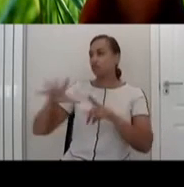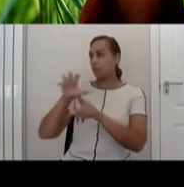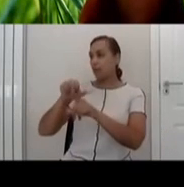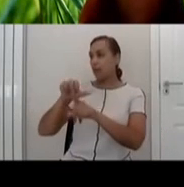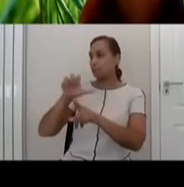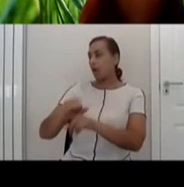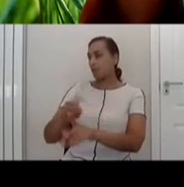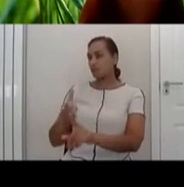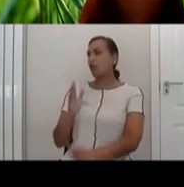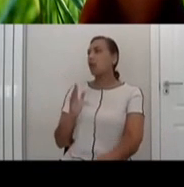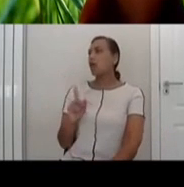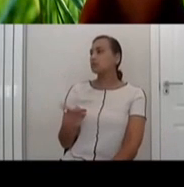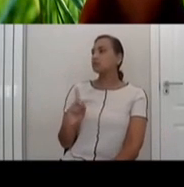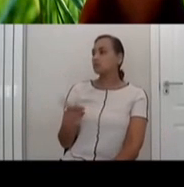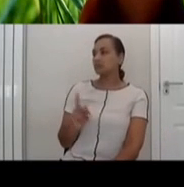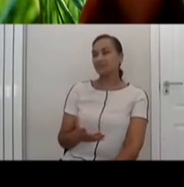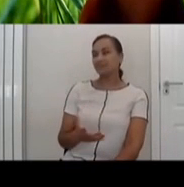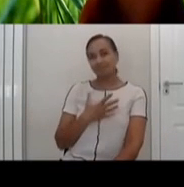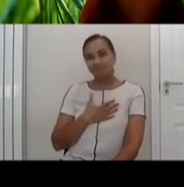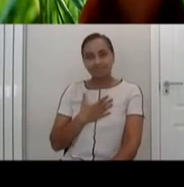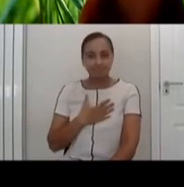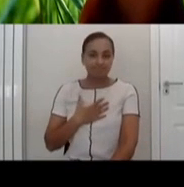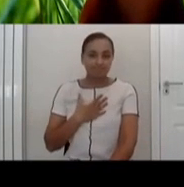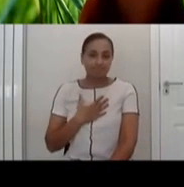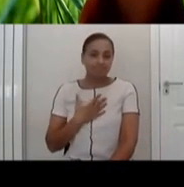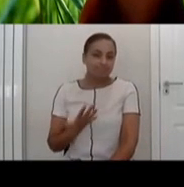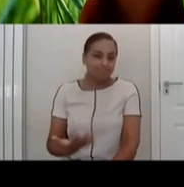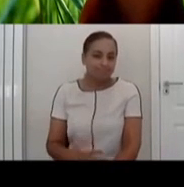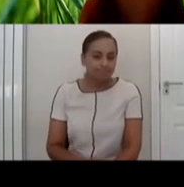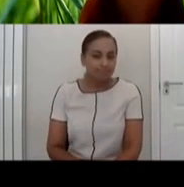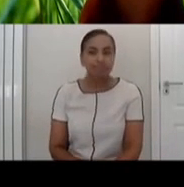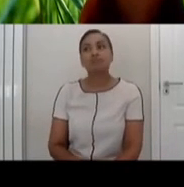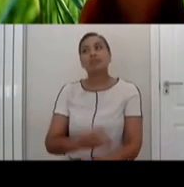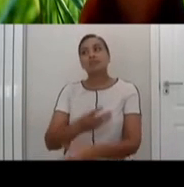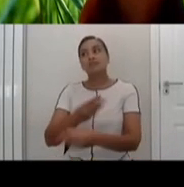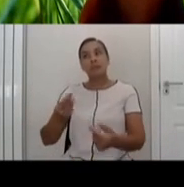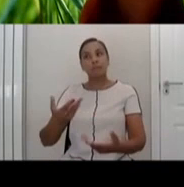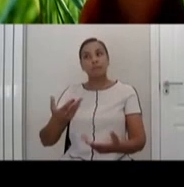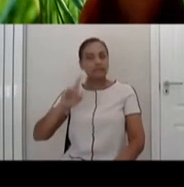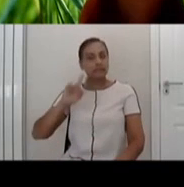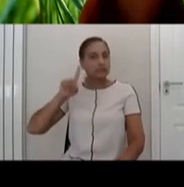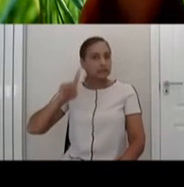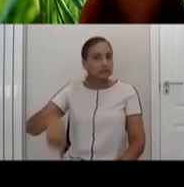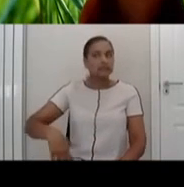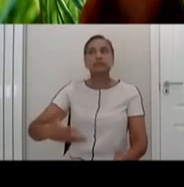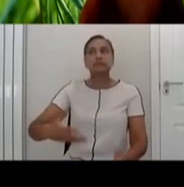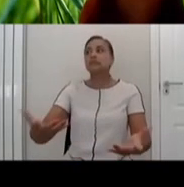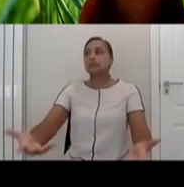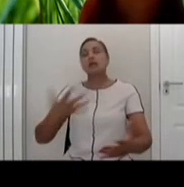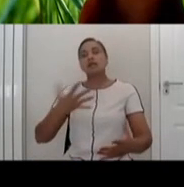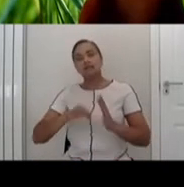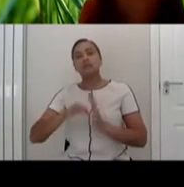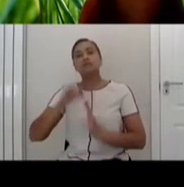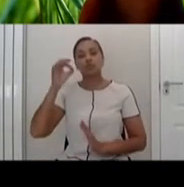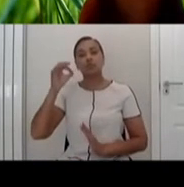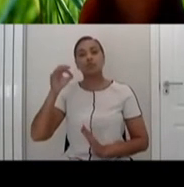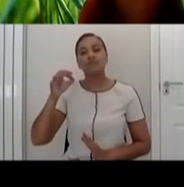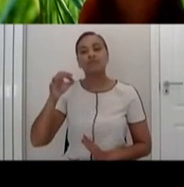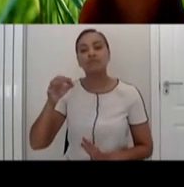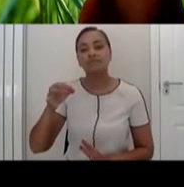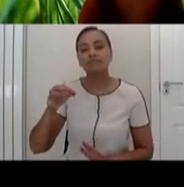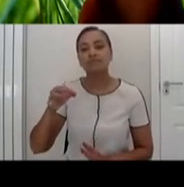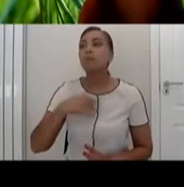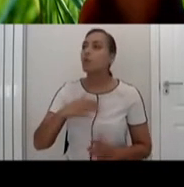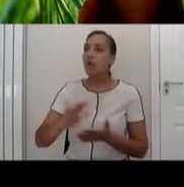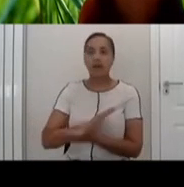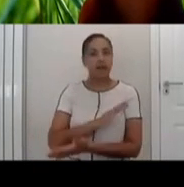think, unfortunately often go forgotten. So, I know as the public health team, we'd be more than